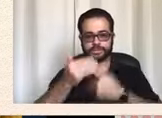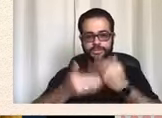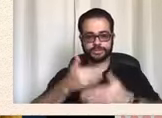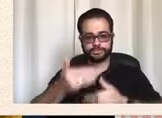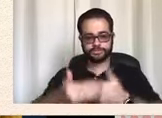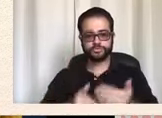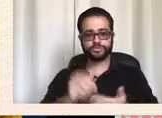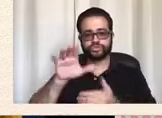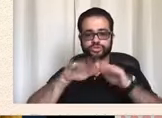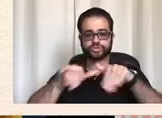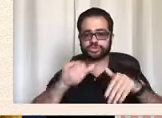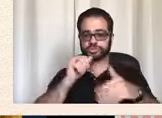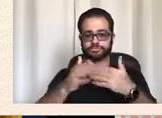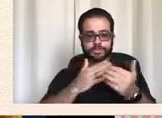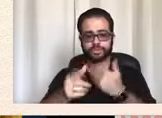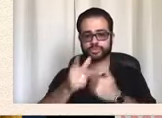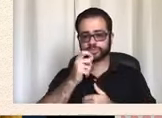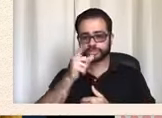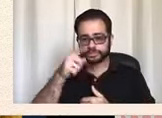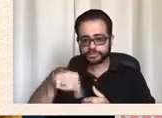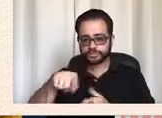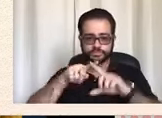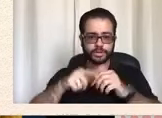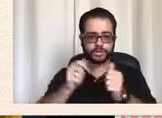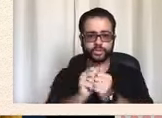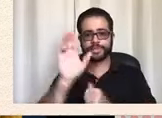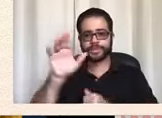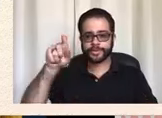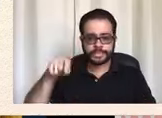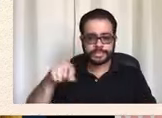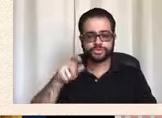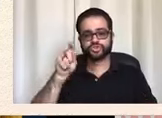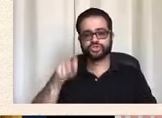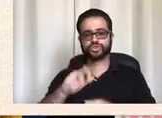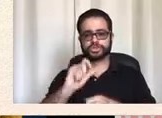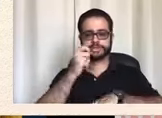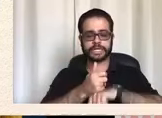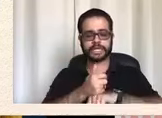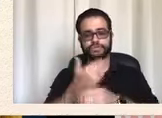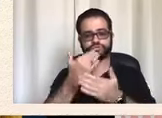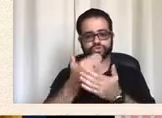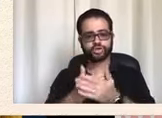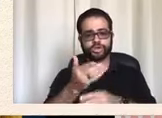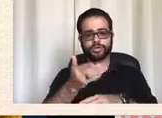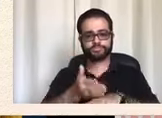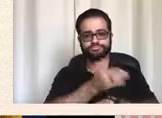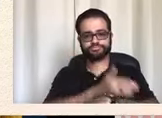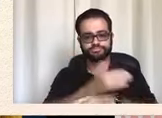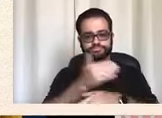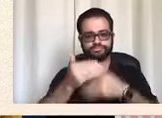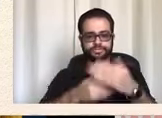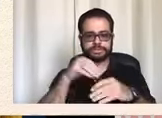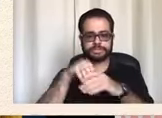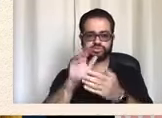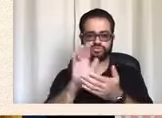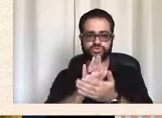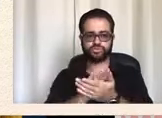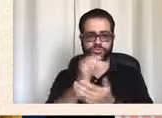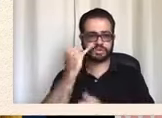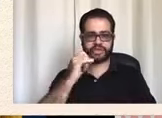are and what kind of needs they have, should be making meaningful progress in school, or else why send them to